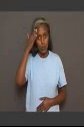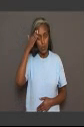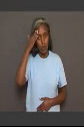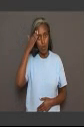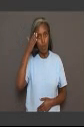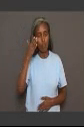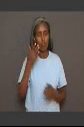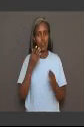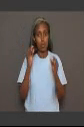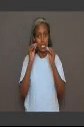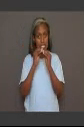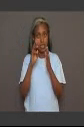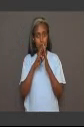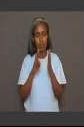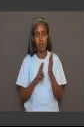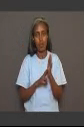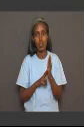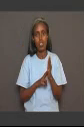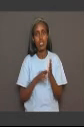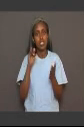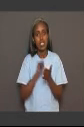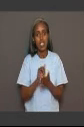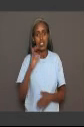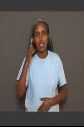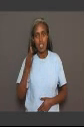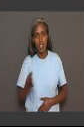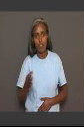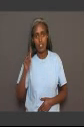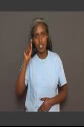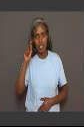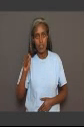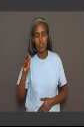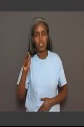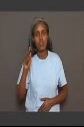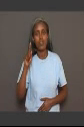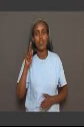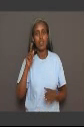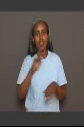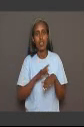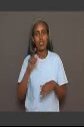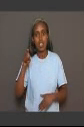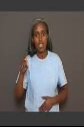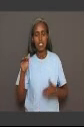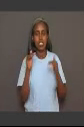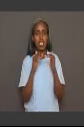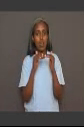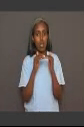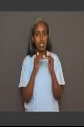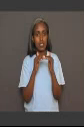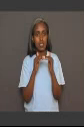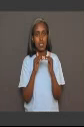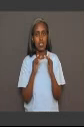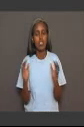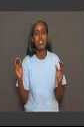sum rule that f derivative at x equals